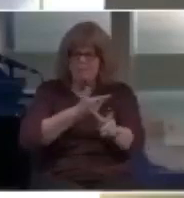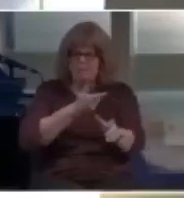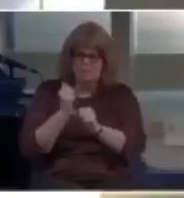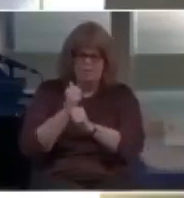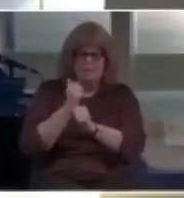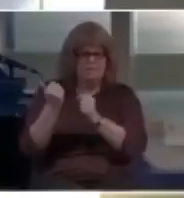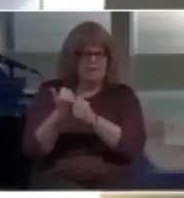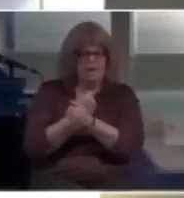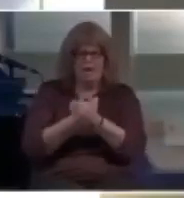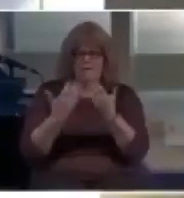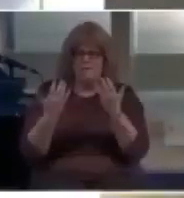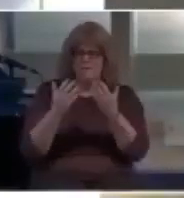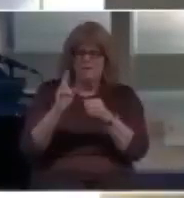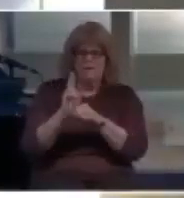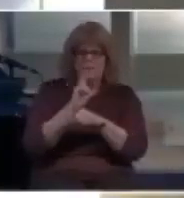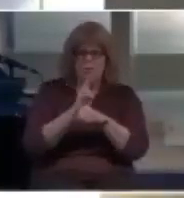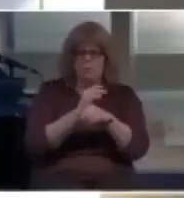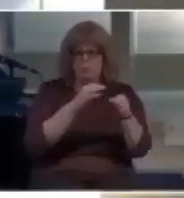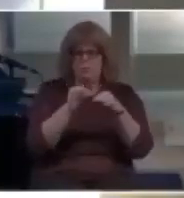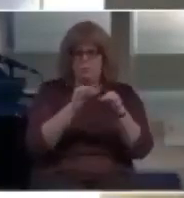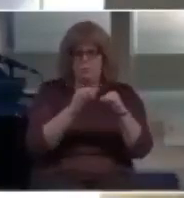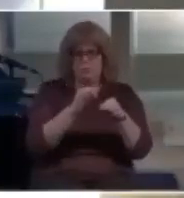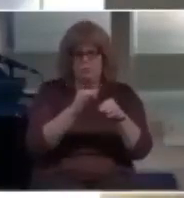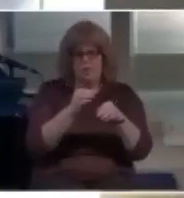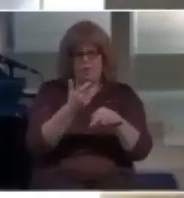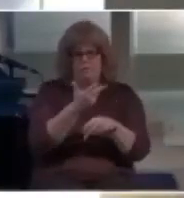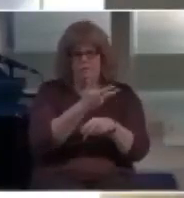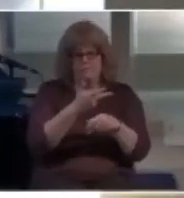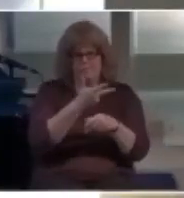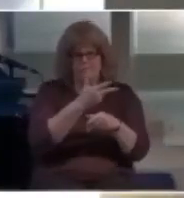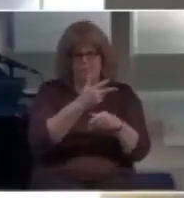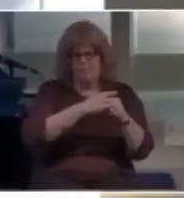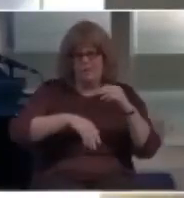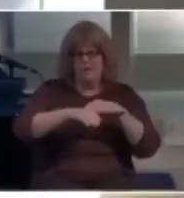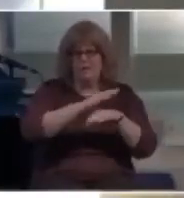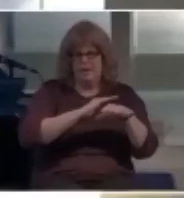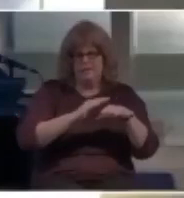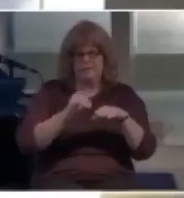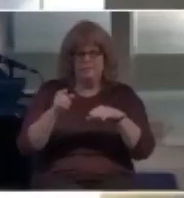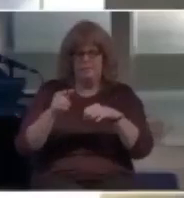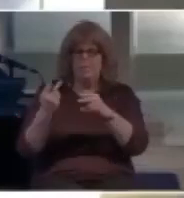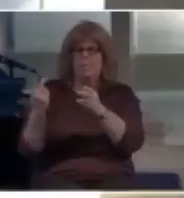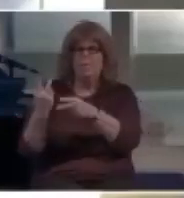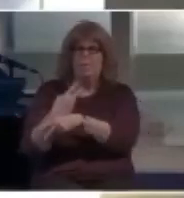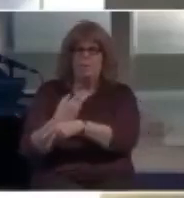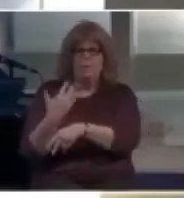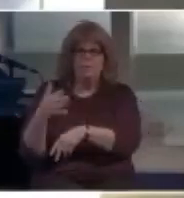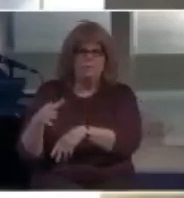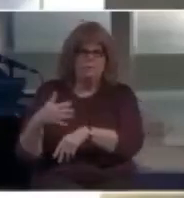of the things that are used to describe the previous kingdoms.